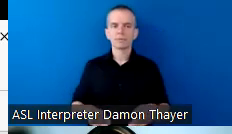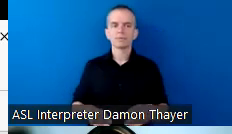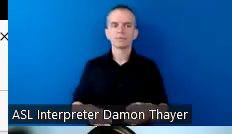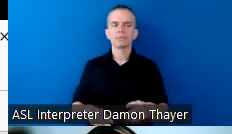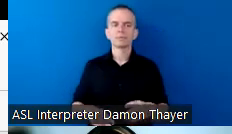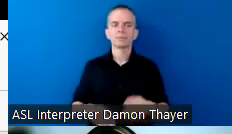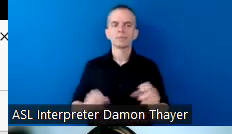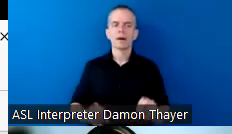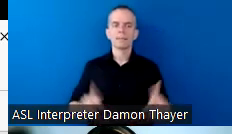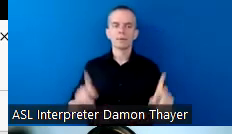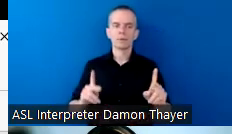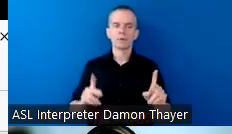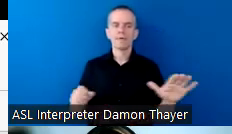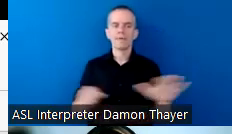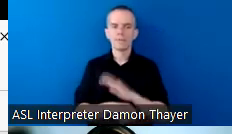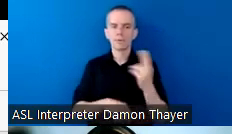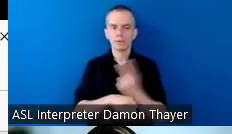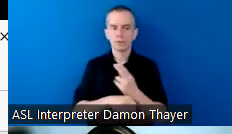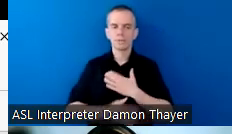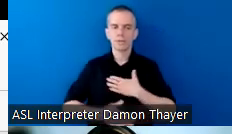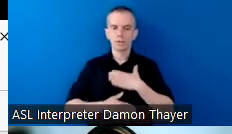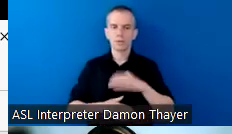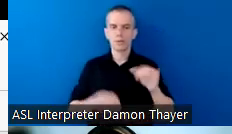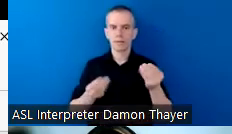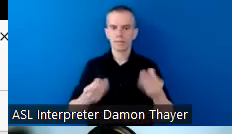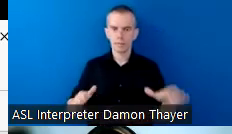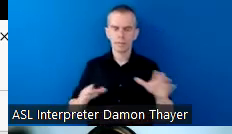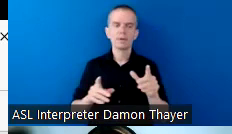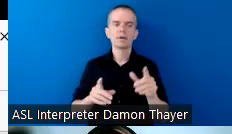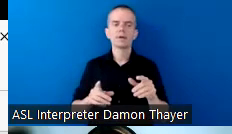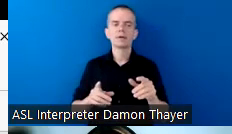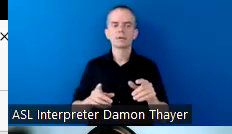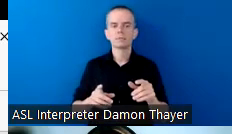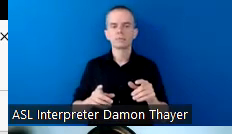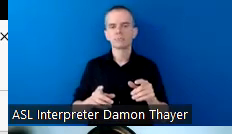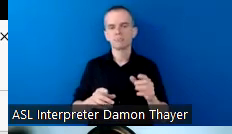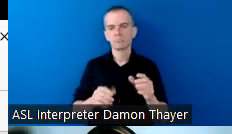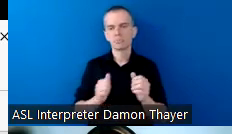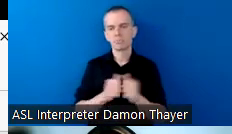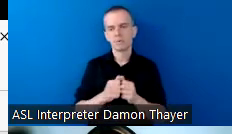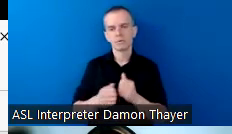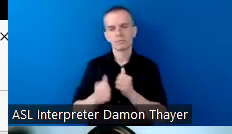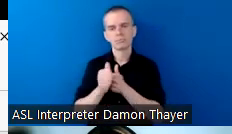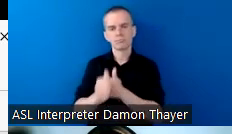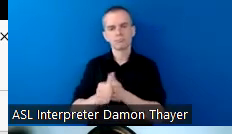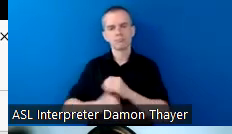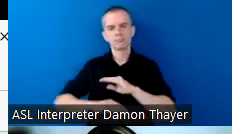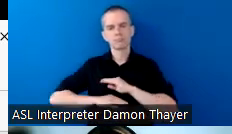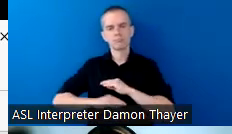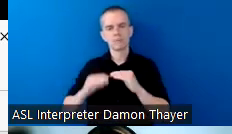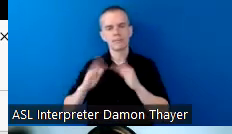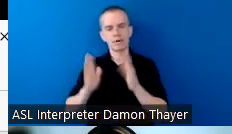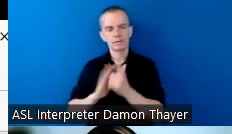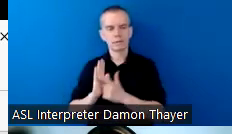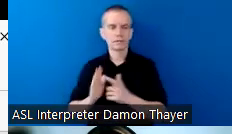the opportunity to fully use and enjoy the premises as provided by the Fair Housing Act. Sincerely, medical provider's name and